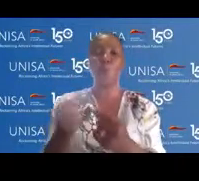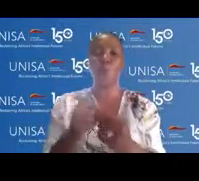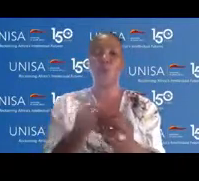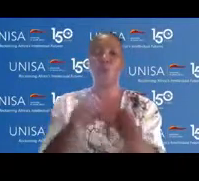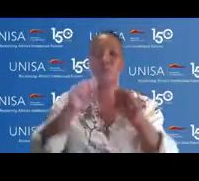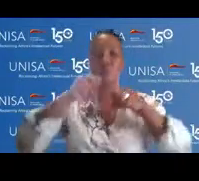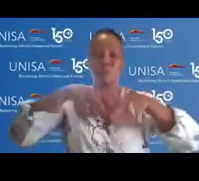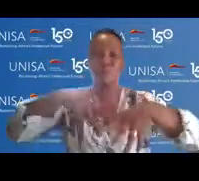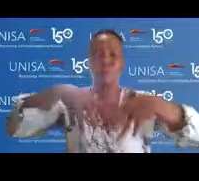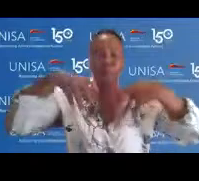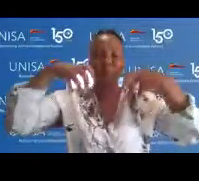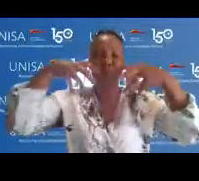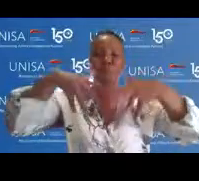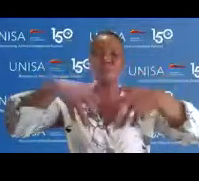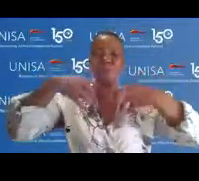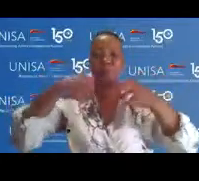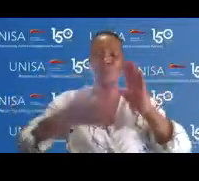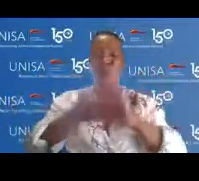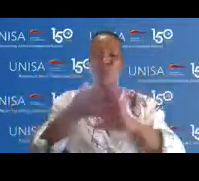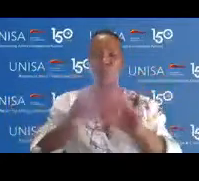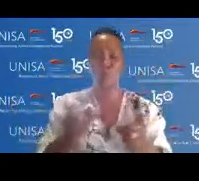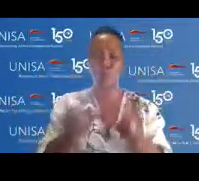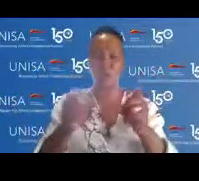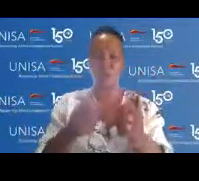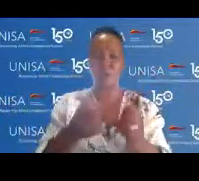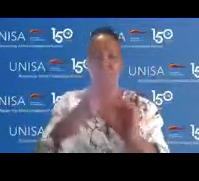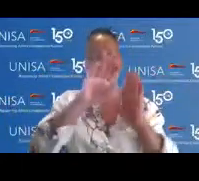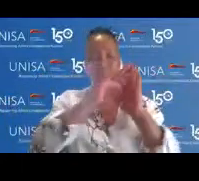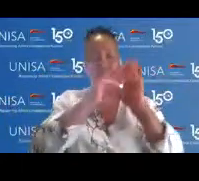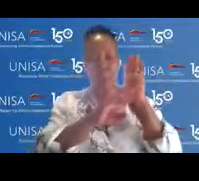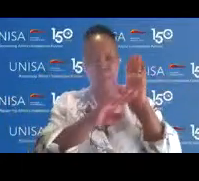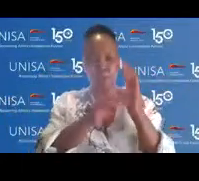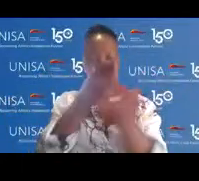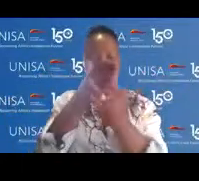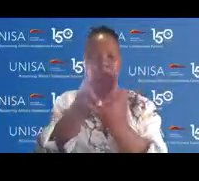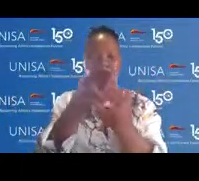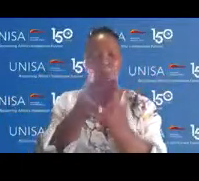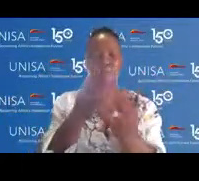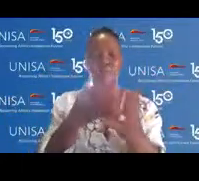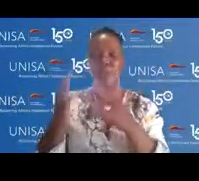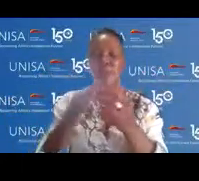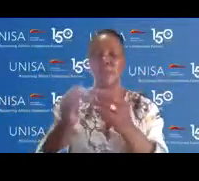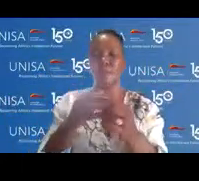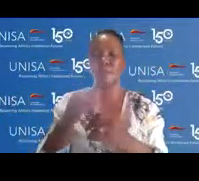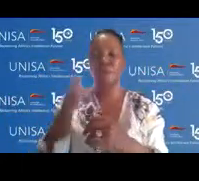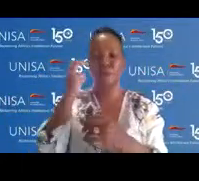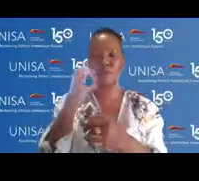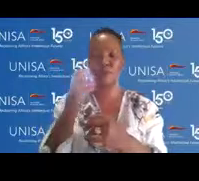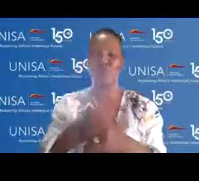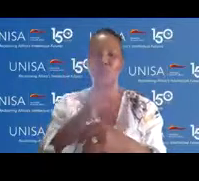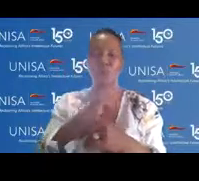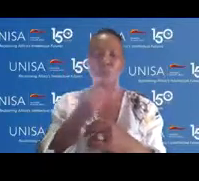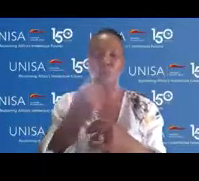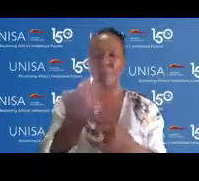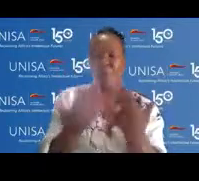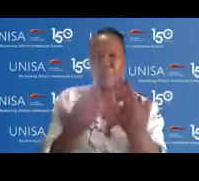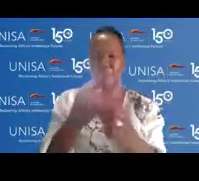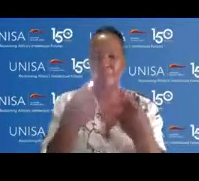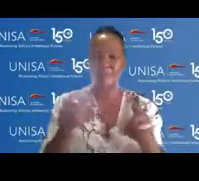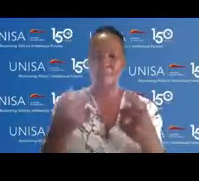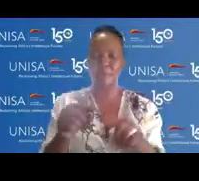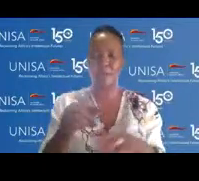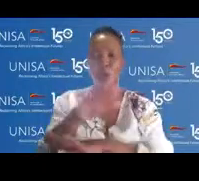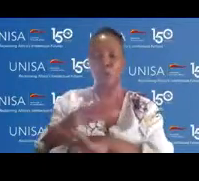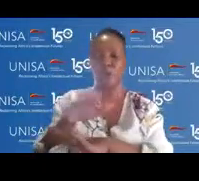to your quick menu access. Again, depending on the type of phone you're using, you might just need to find it. Might be a little bit different location. You can use a